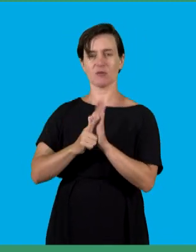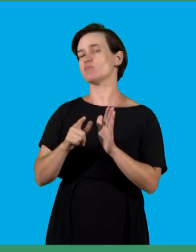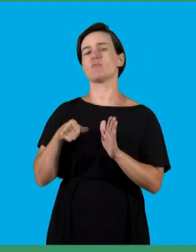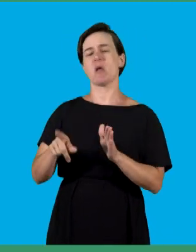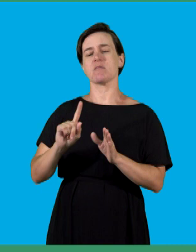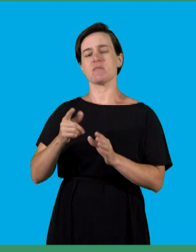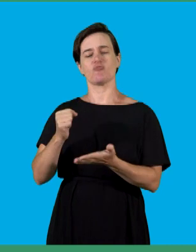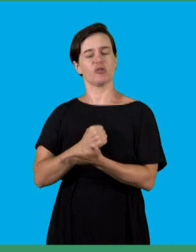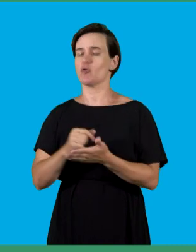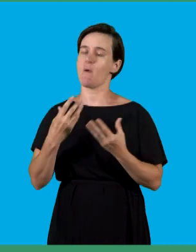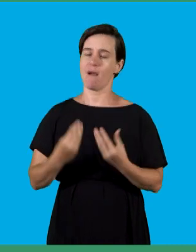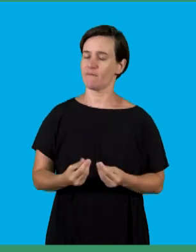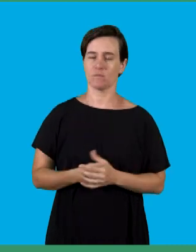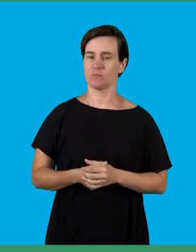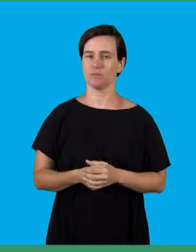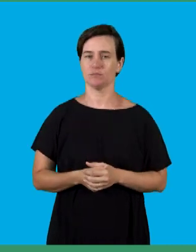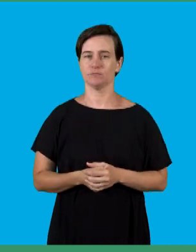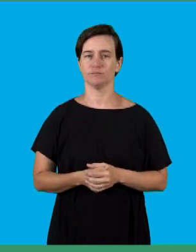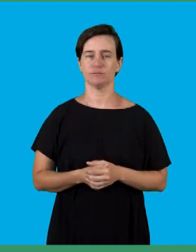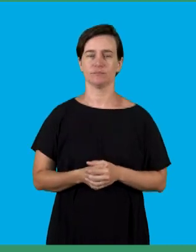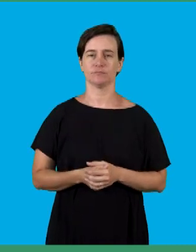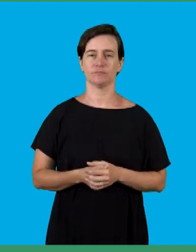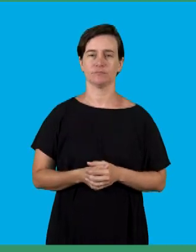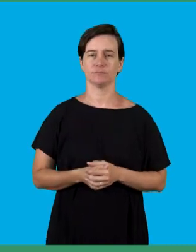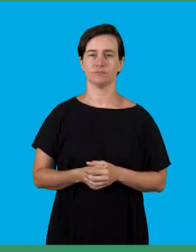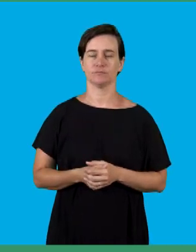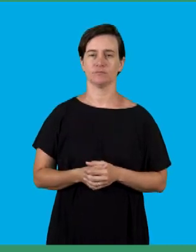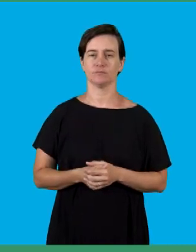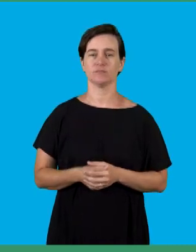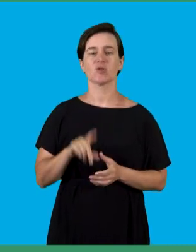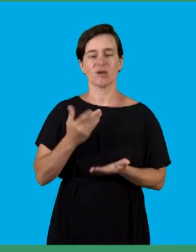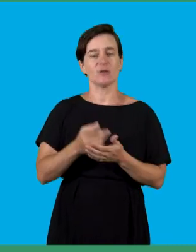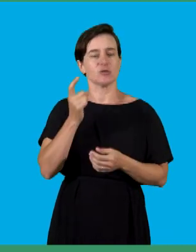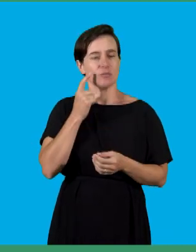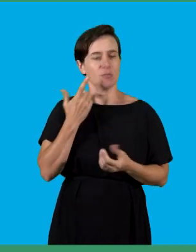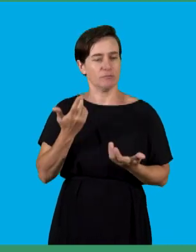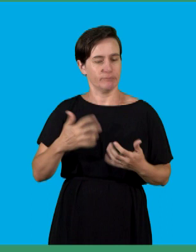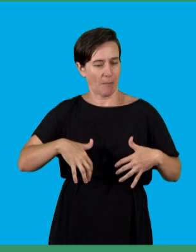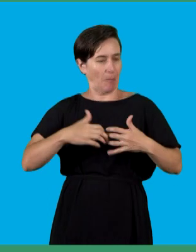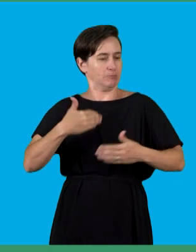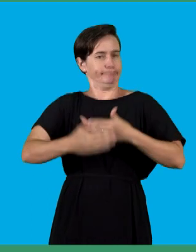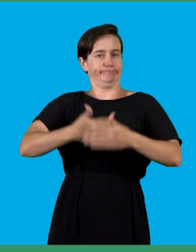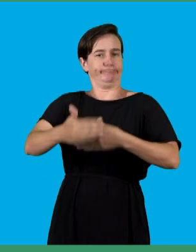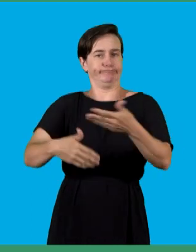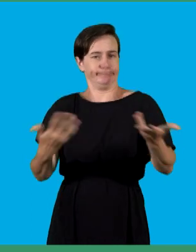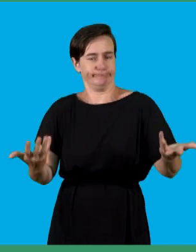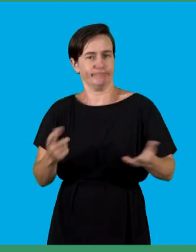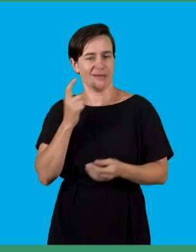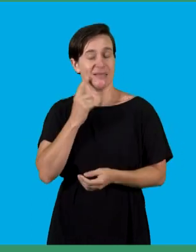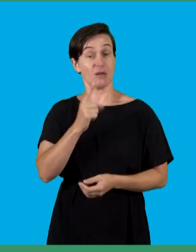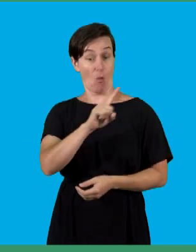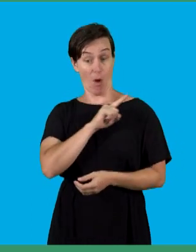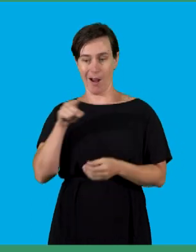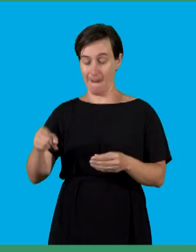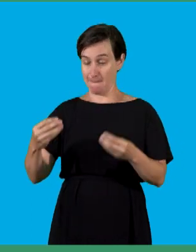would want to start a sole trader, there are no legal requirements that you have to follow. You just simply start operating anyhow, because